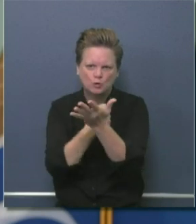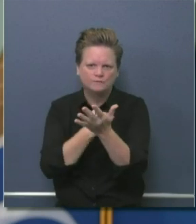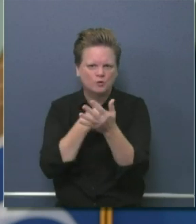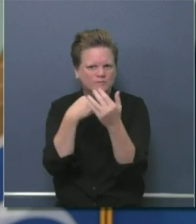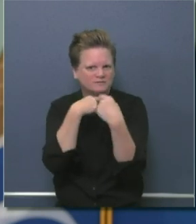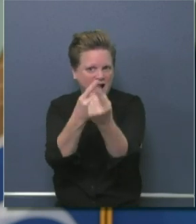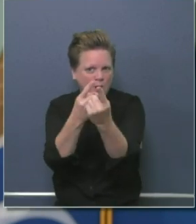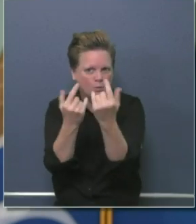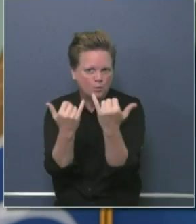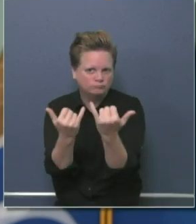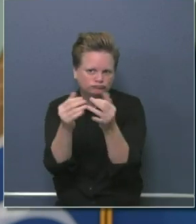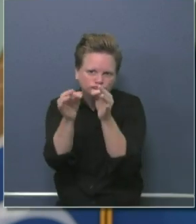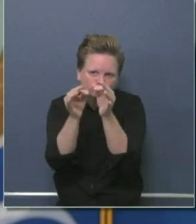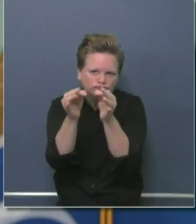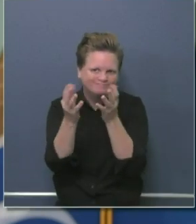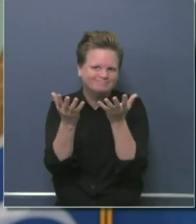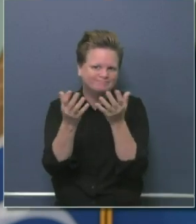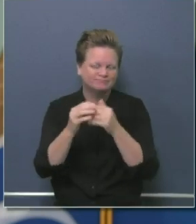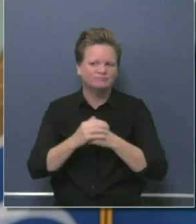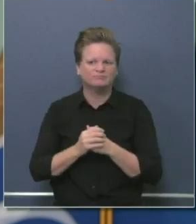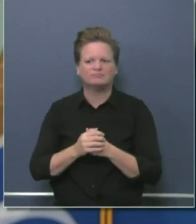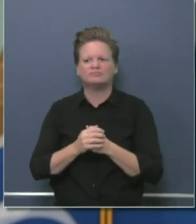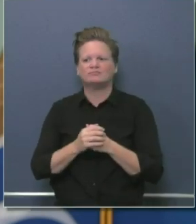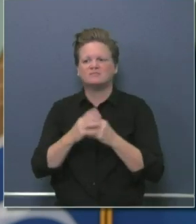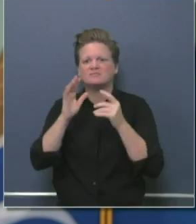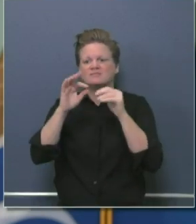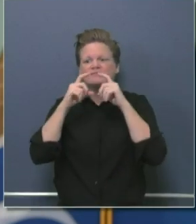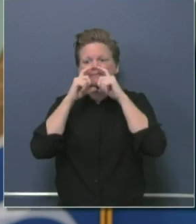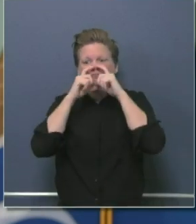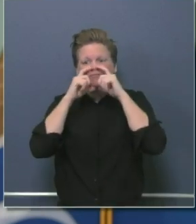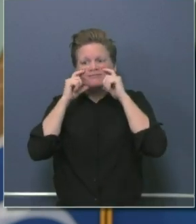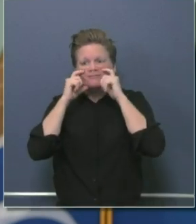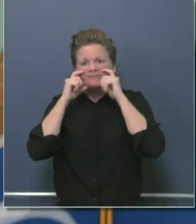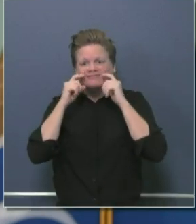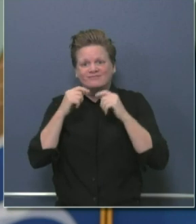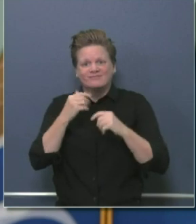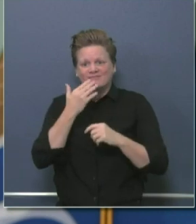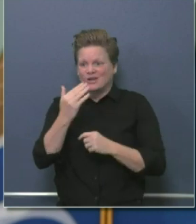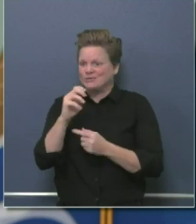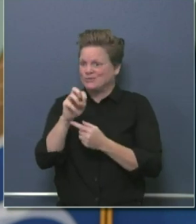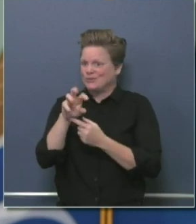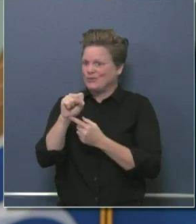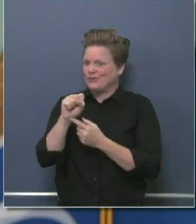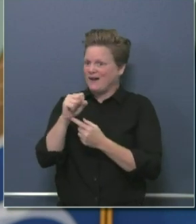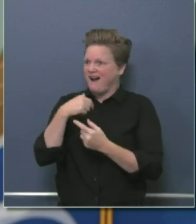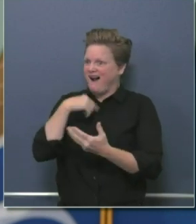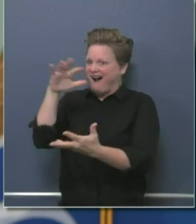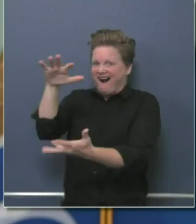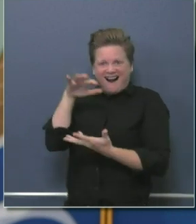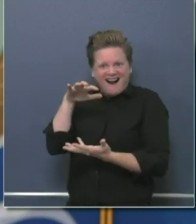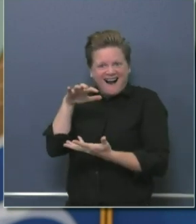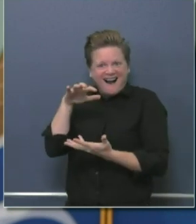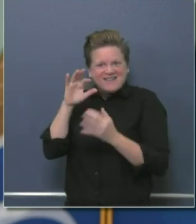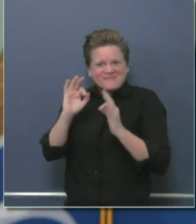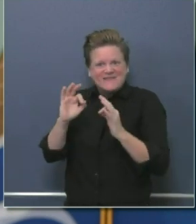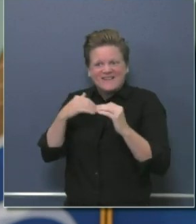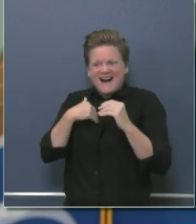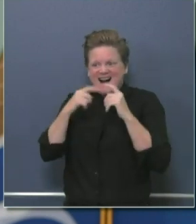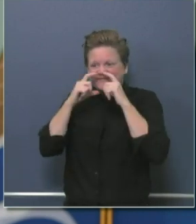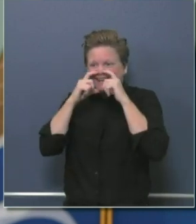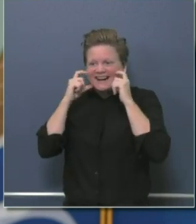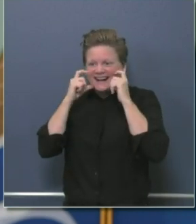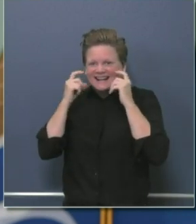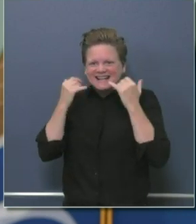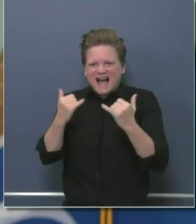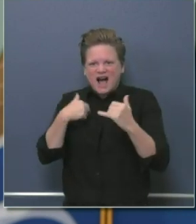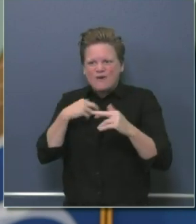progress on these surgical masks that have allowed us to move in the second phase. We're still on track for that second phase later